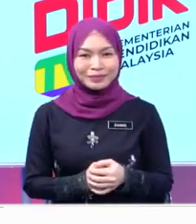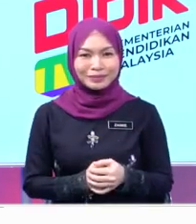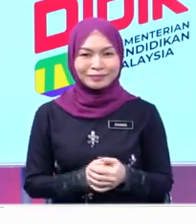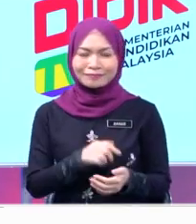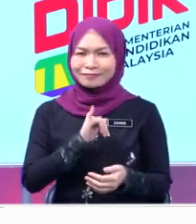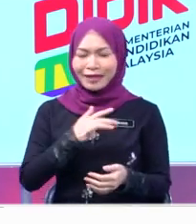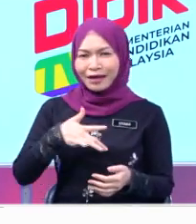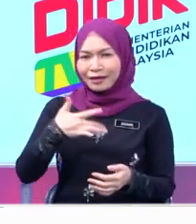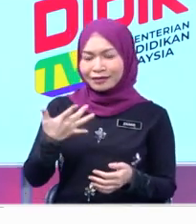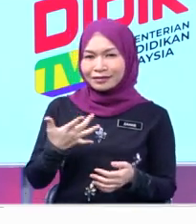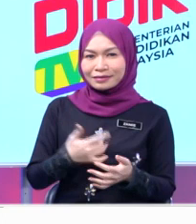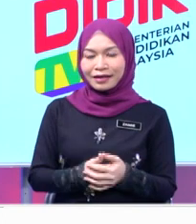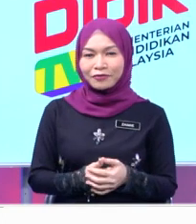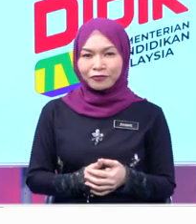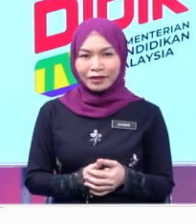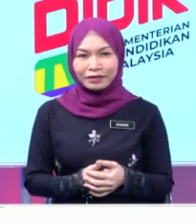you feel happy? What do you And- feel?